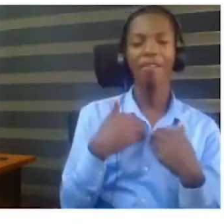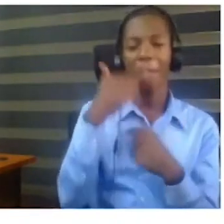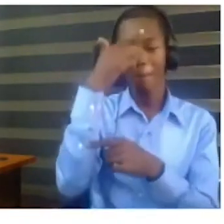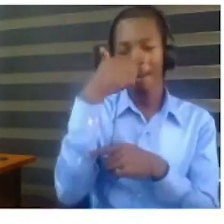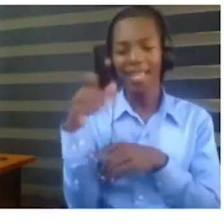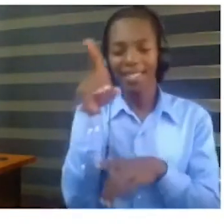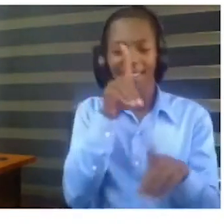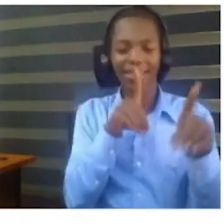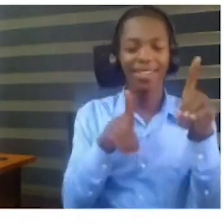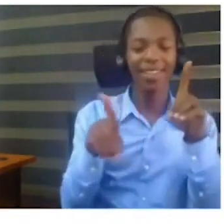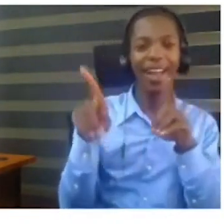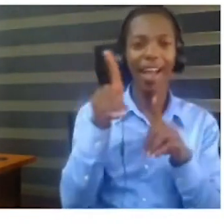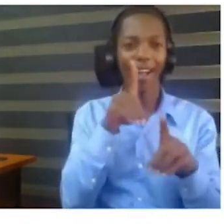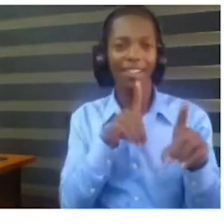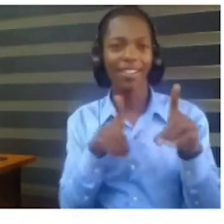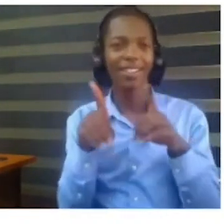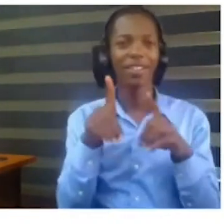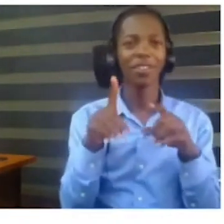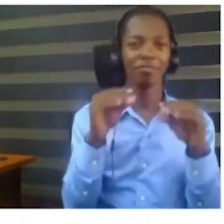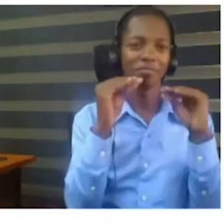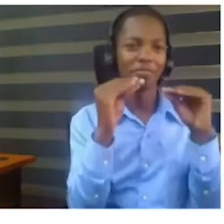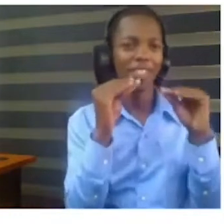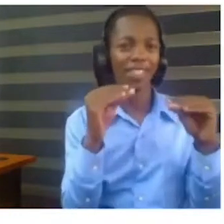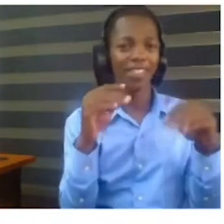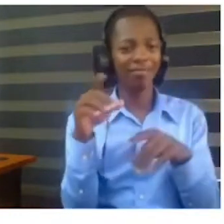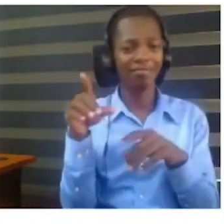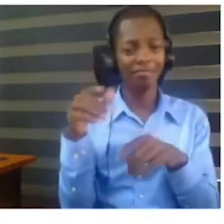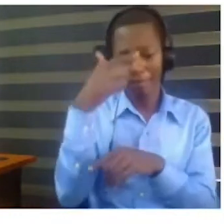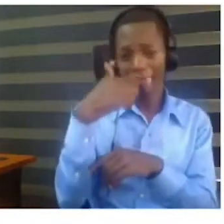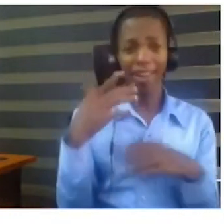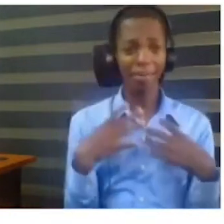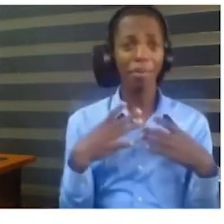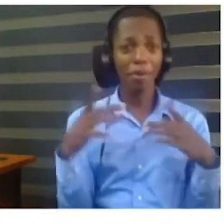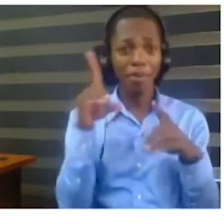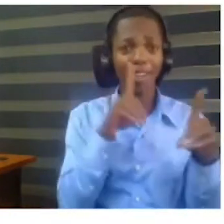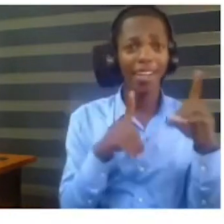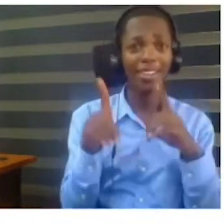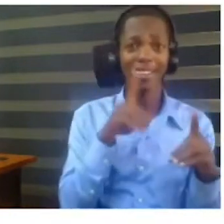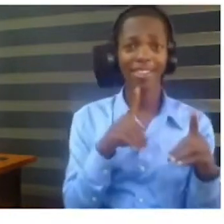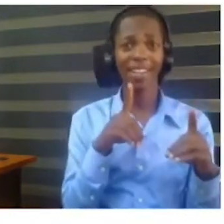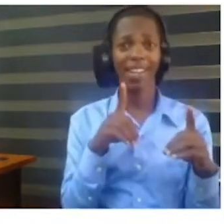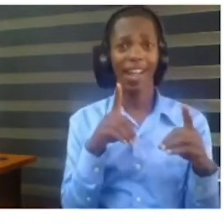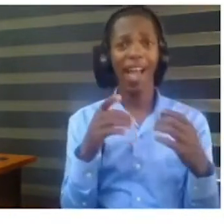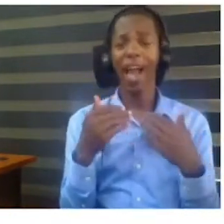blind students to dance. And there are many different ways to connect with